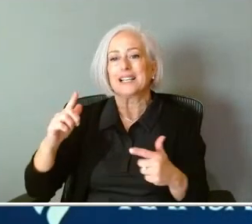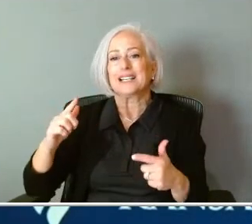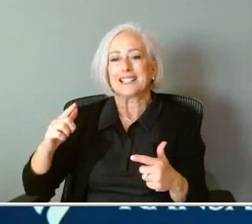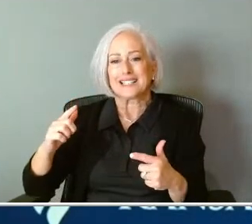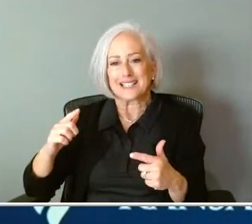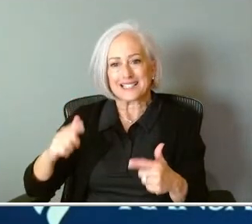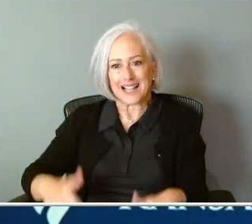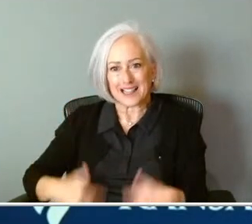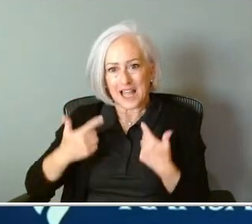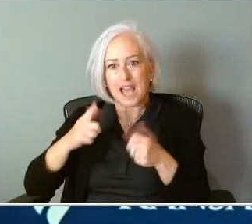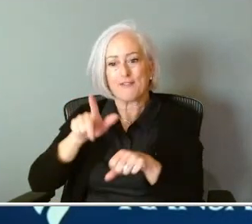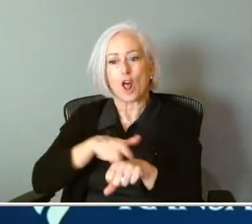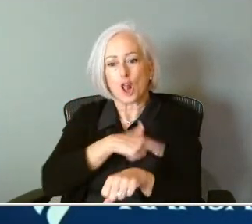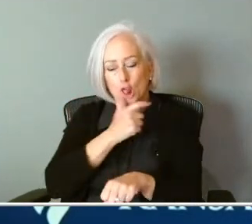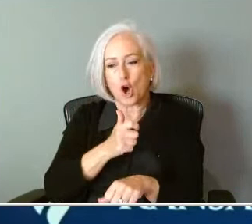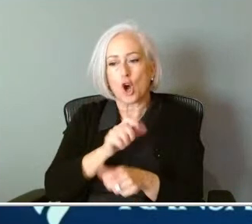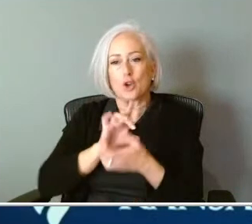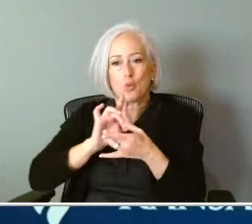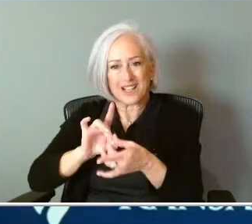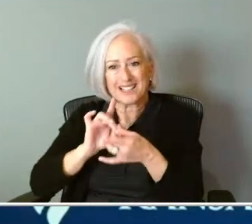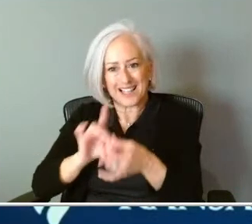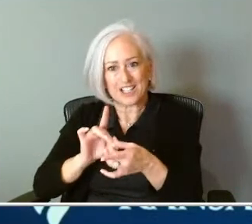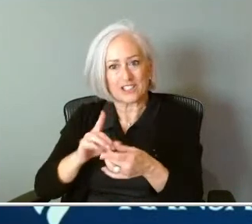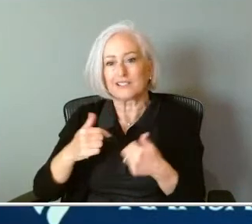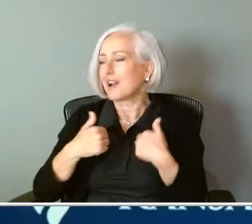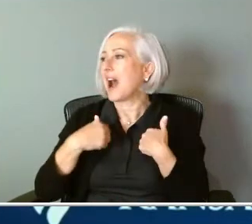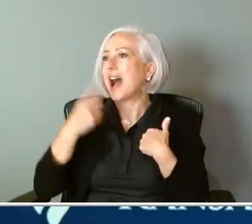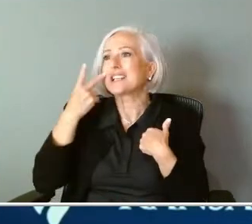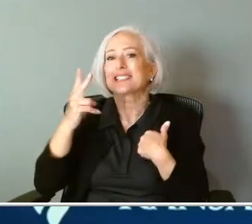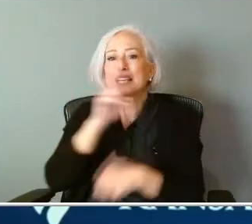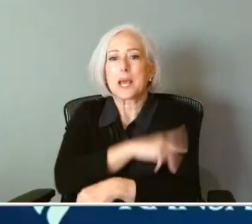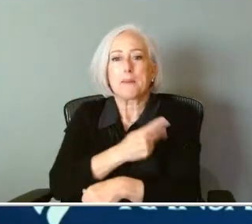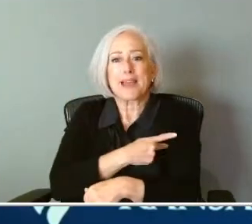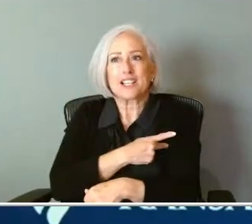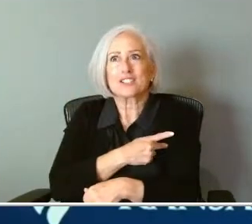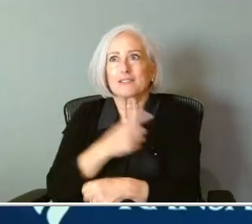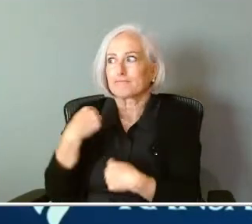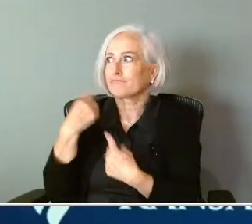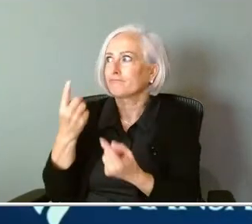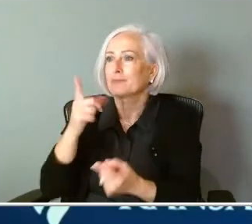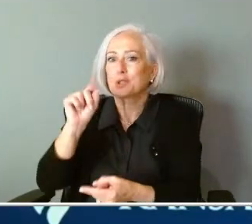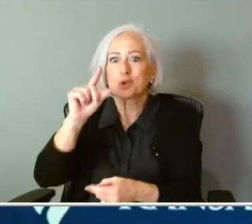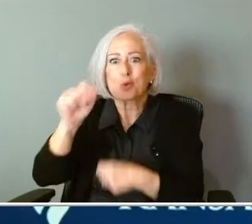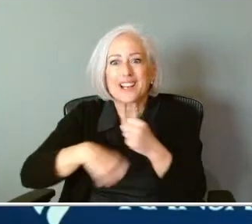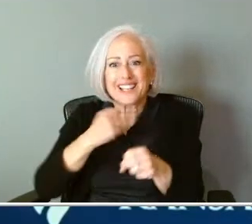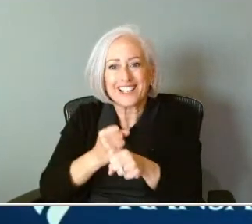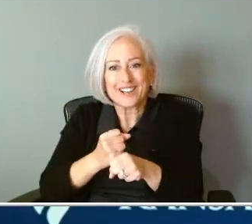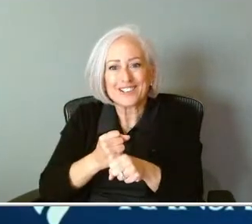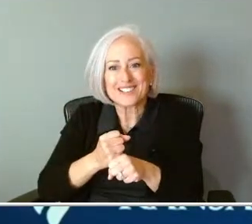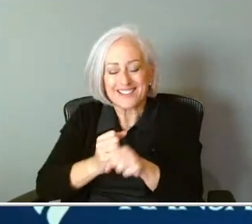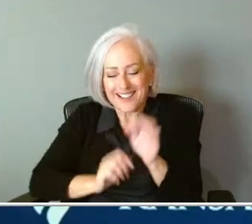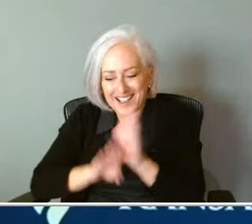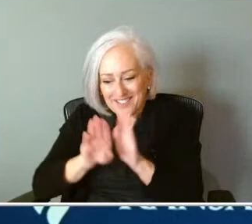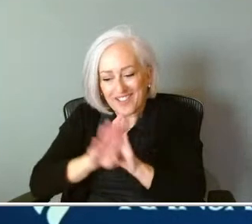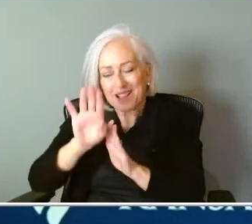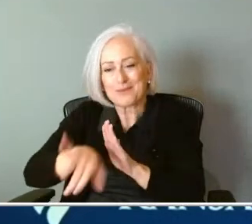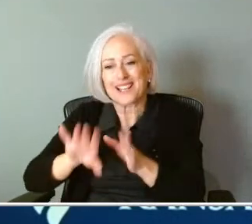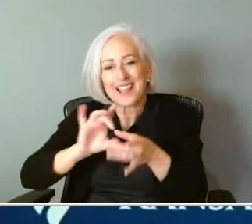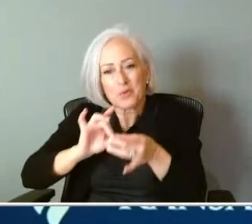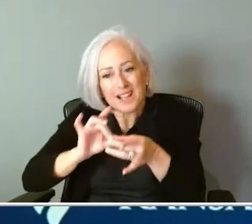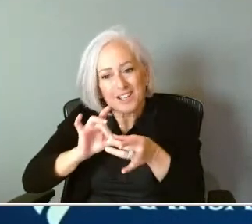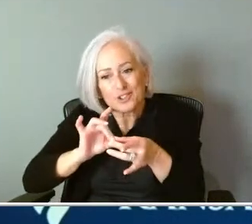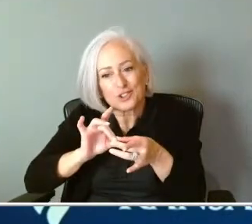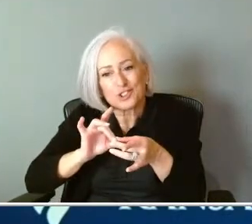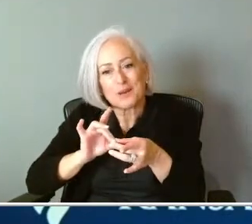So I continue to see patients. I have patients now that I've been seeing for 20 years and building those relationships with patients. So as we get better and